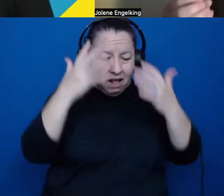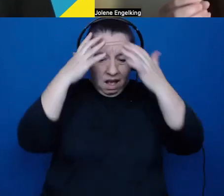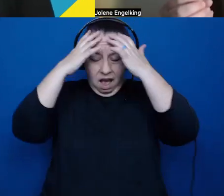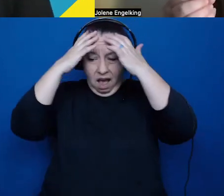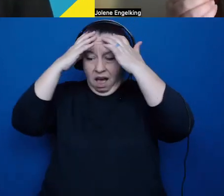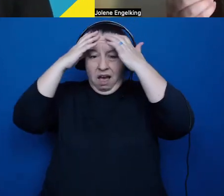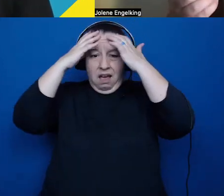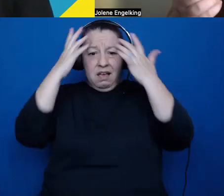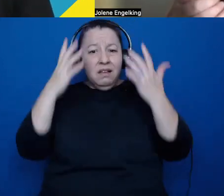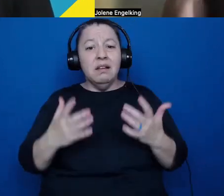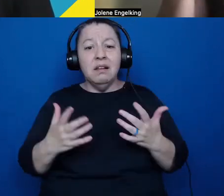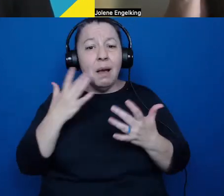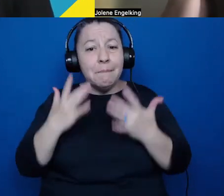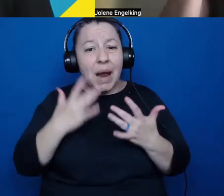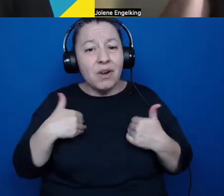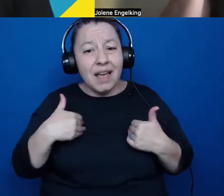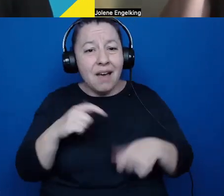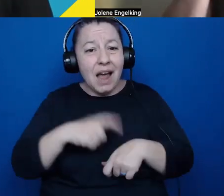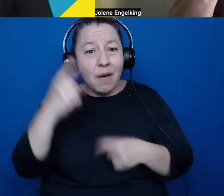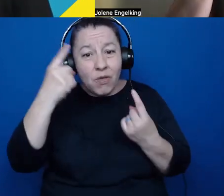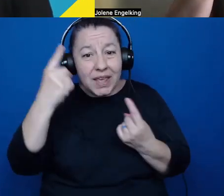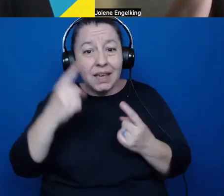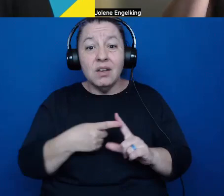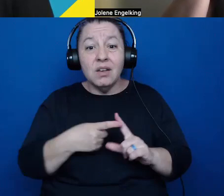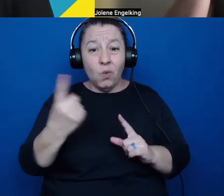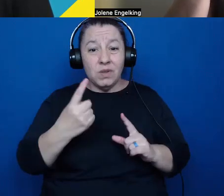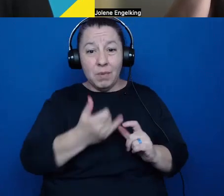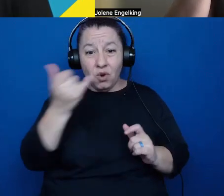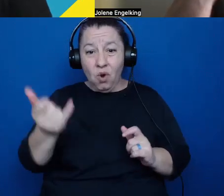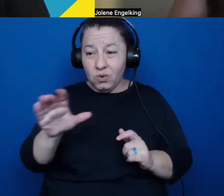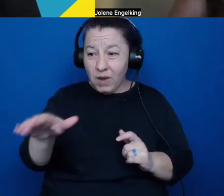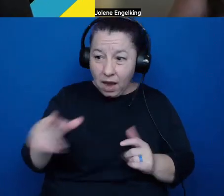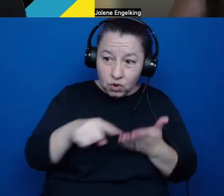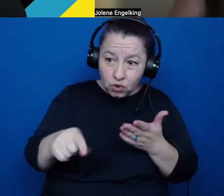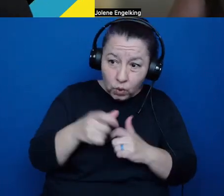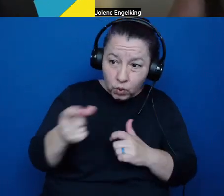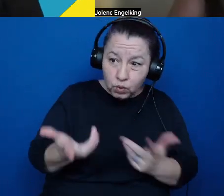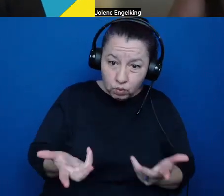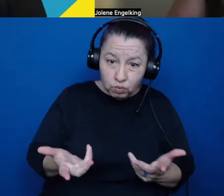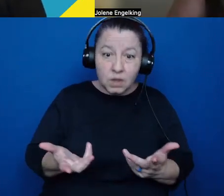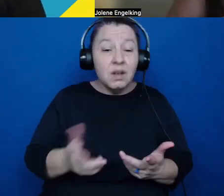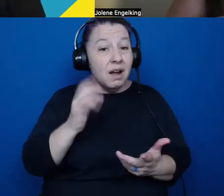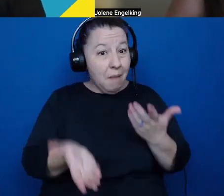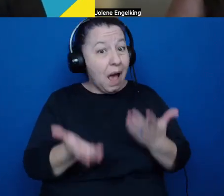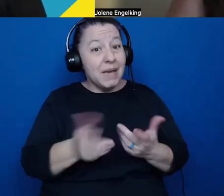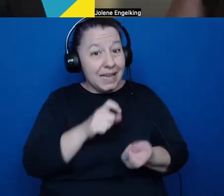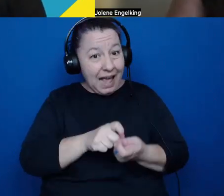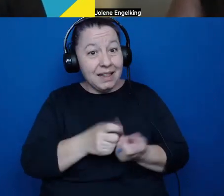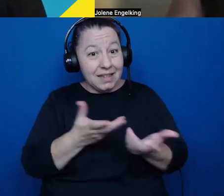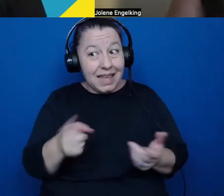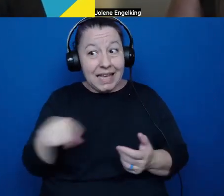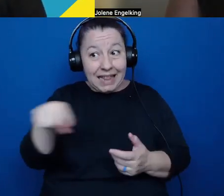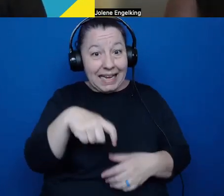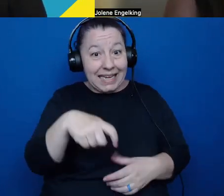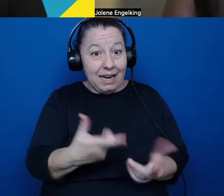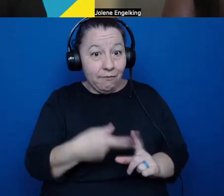barely have time to be thinking. And so when someone is able to call you up and be like, hey, I just wanted to check in on you, that may be exactly what they need. And so maybe